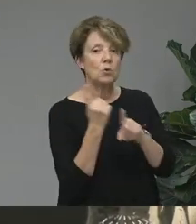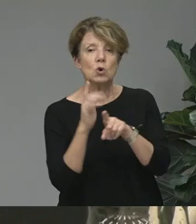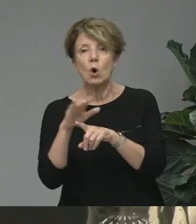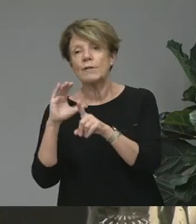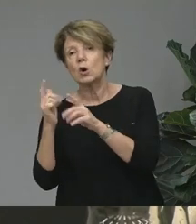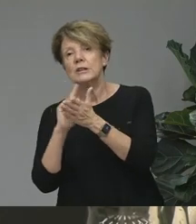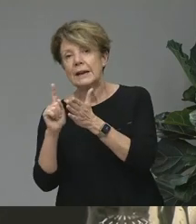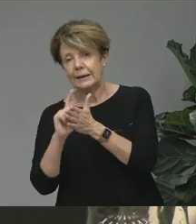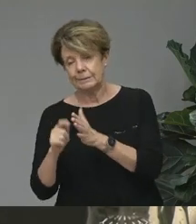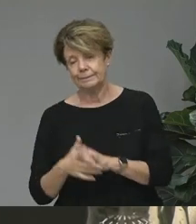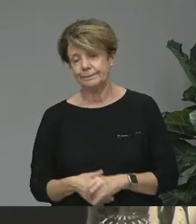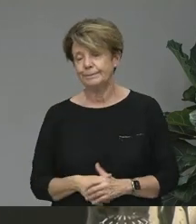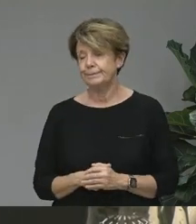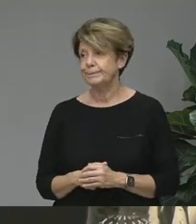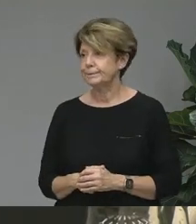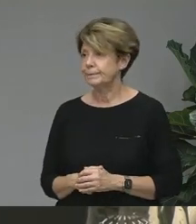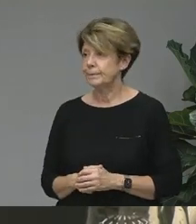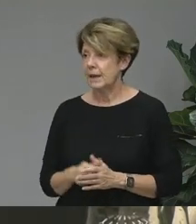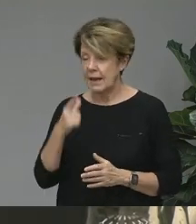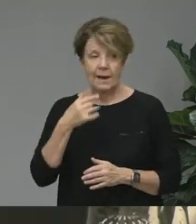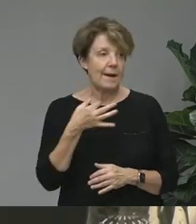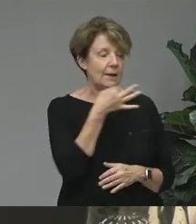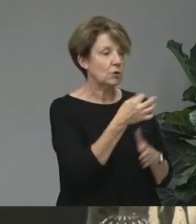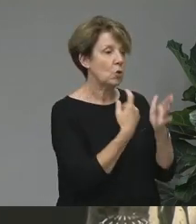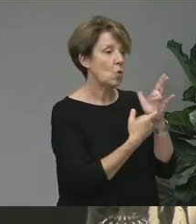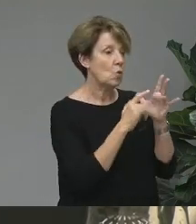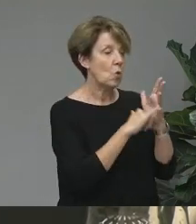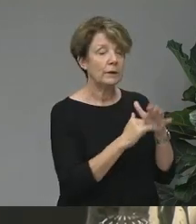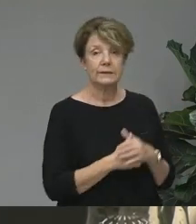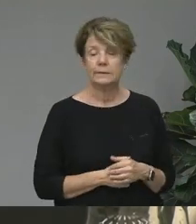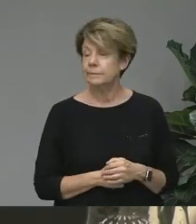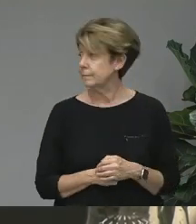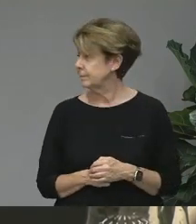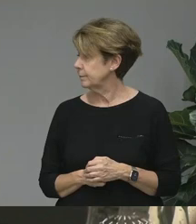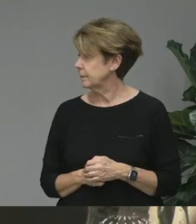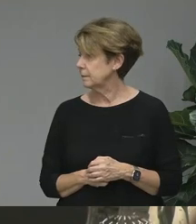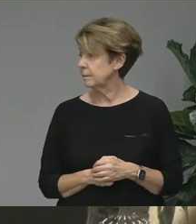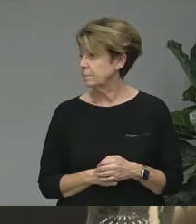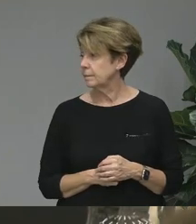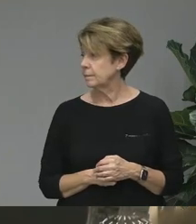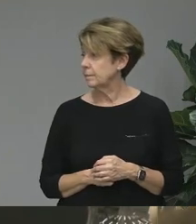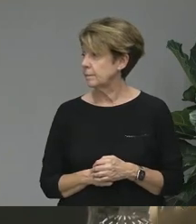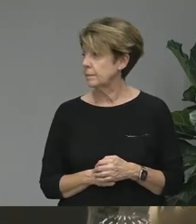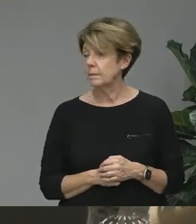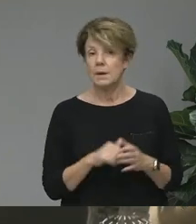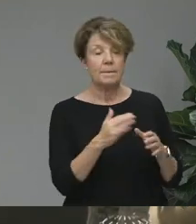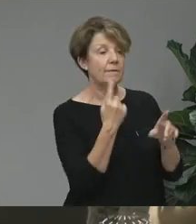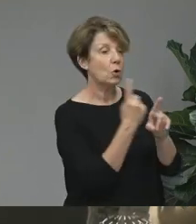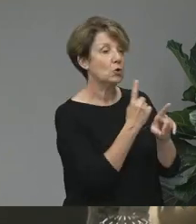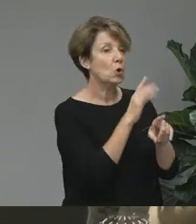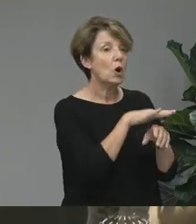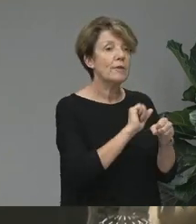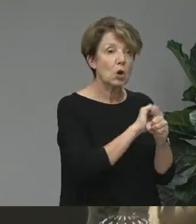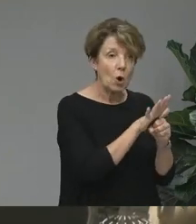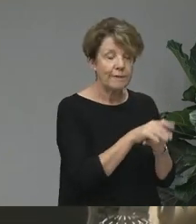on. Can I ask you, Roz, about, you spoke to earlier about about